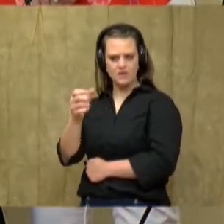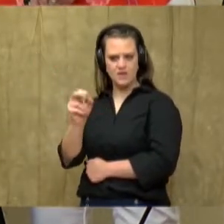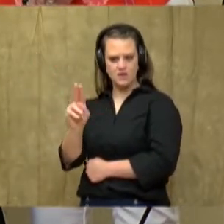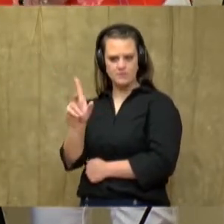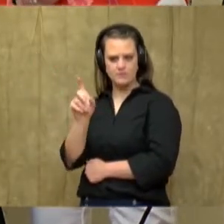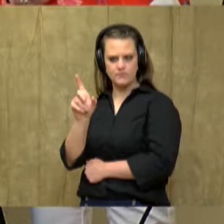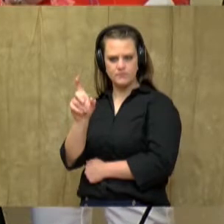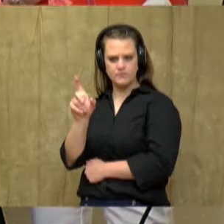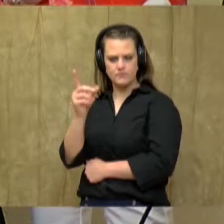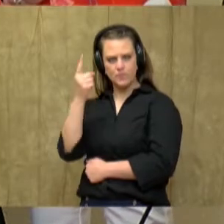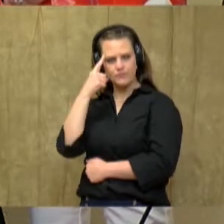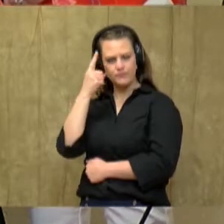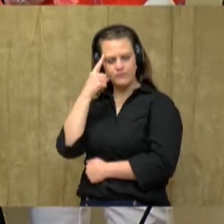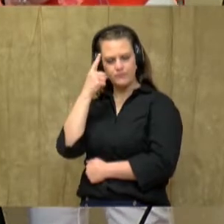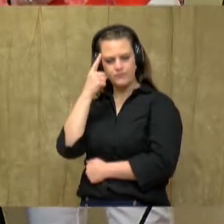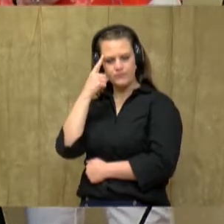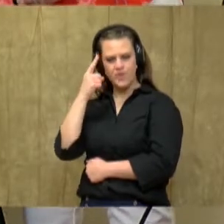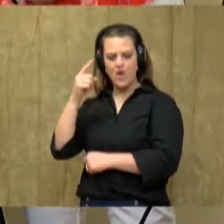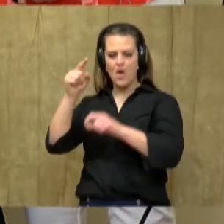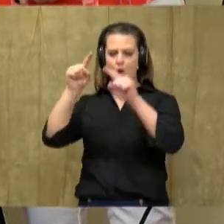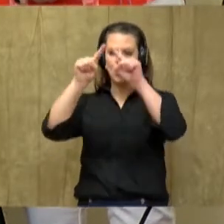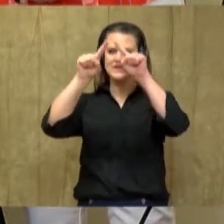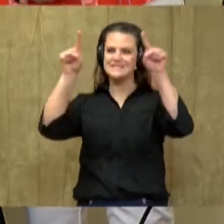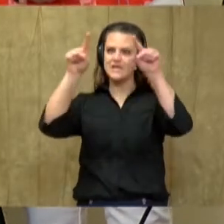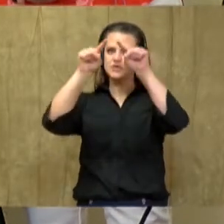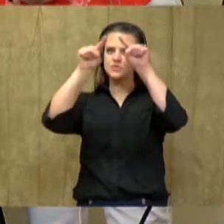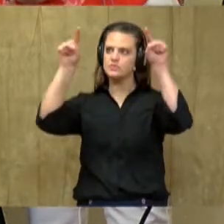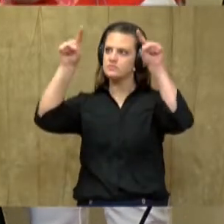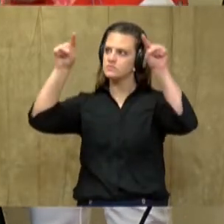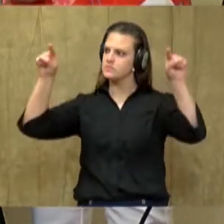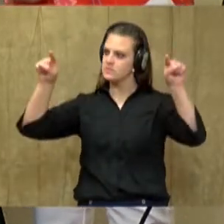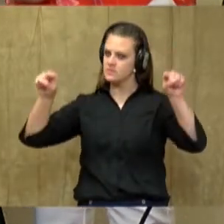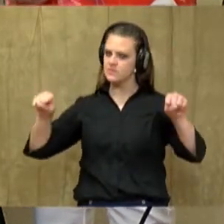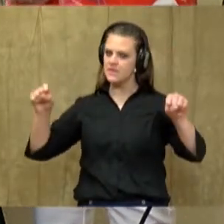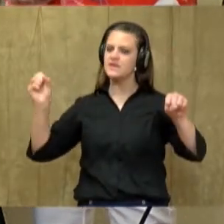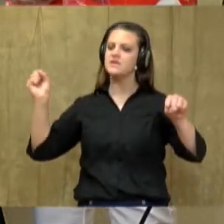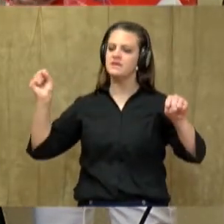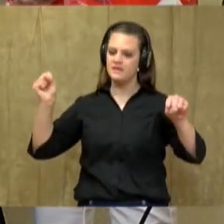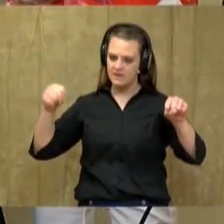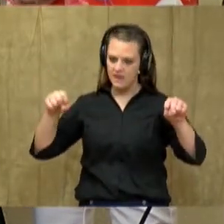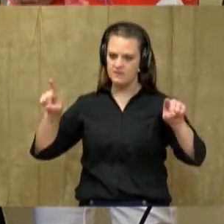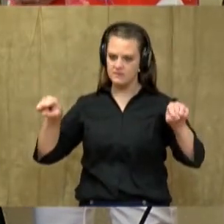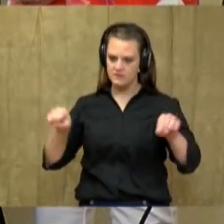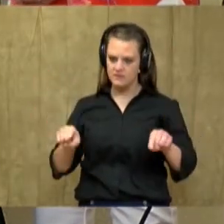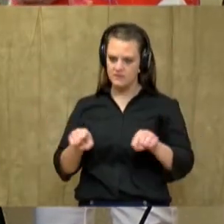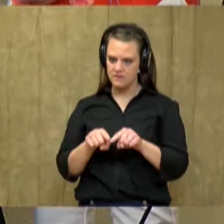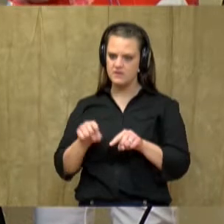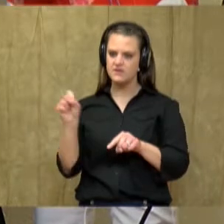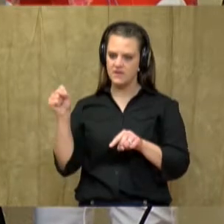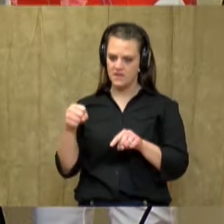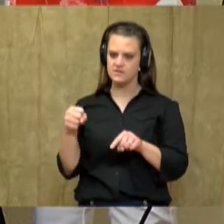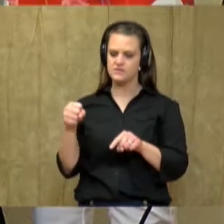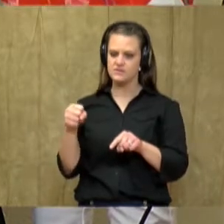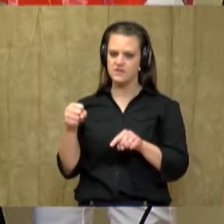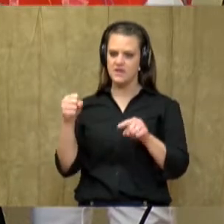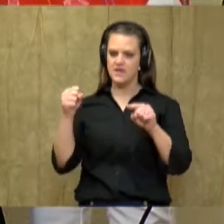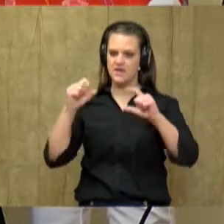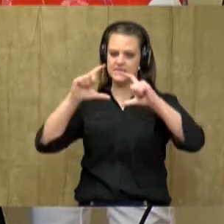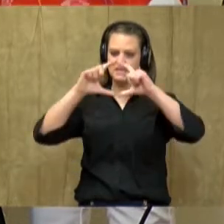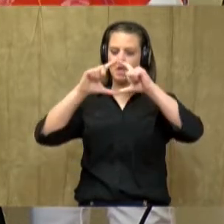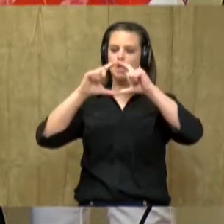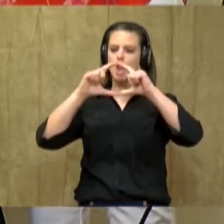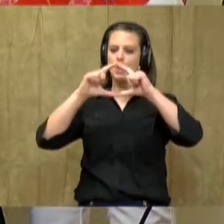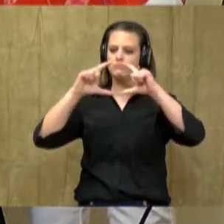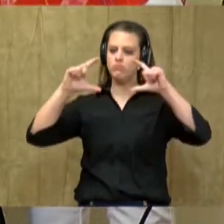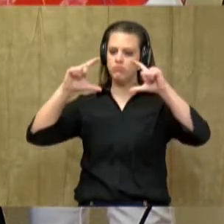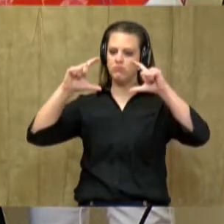let's think. Are all the sides straight? Yes, they are. All right. Is it closed? It